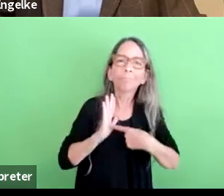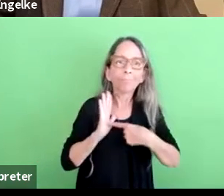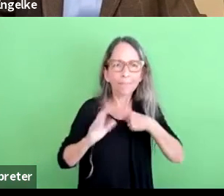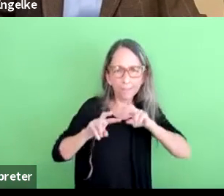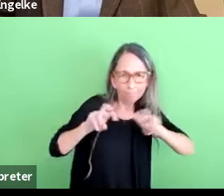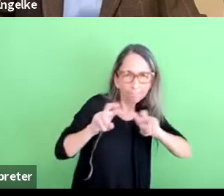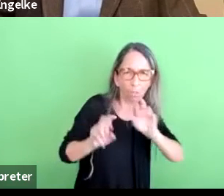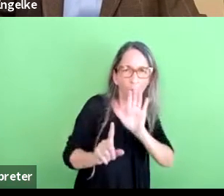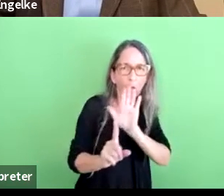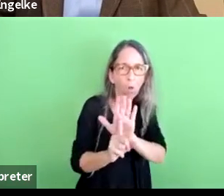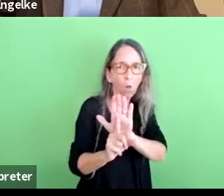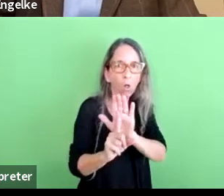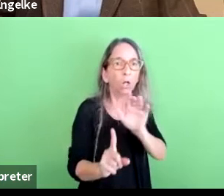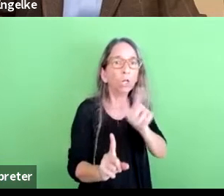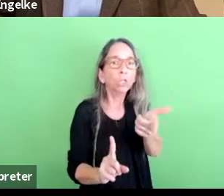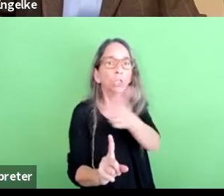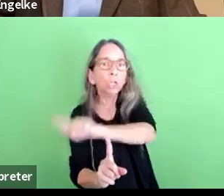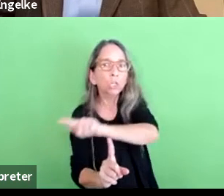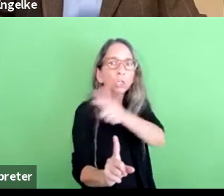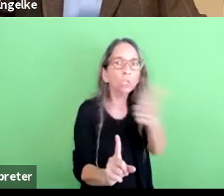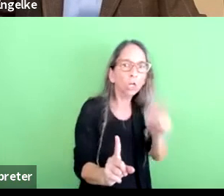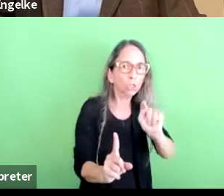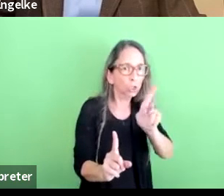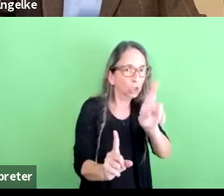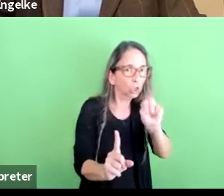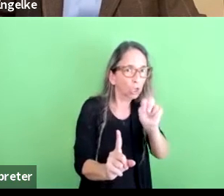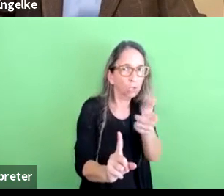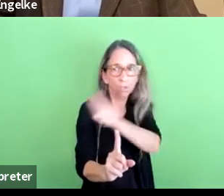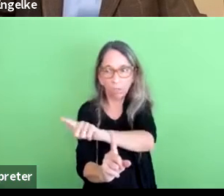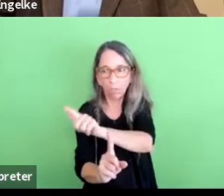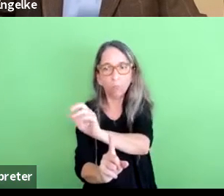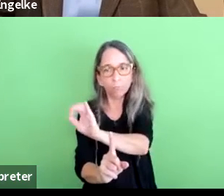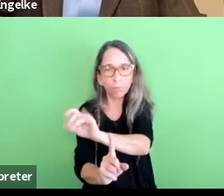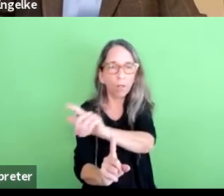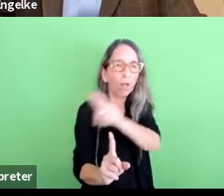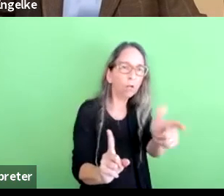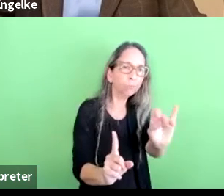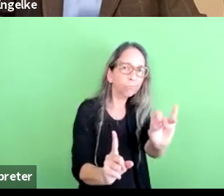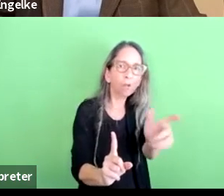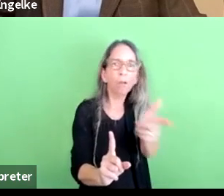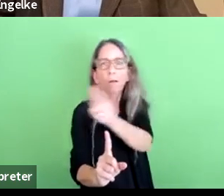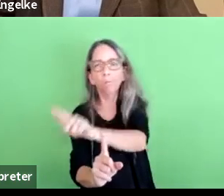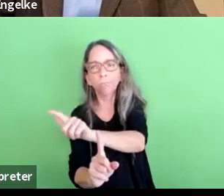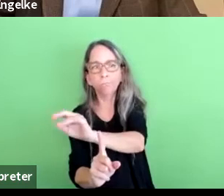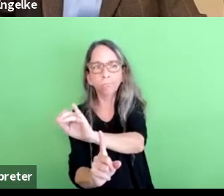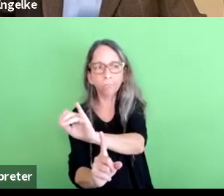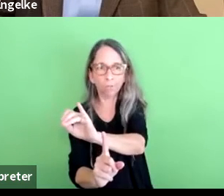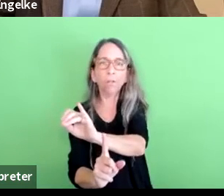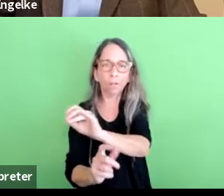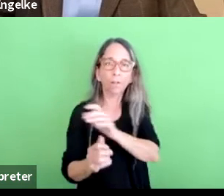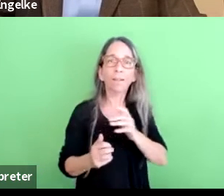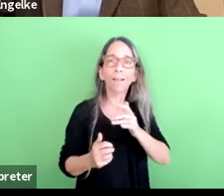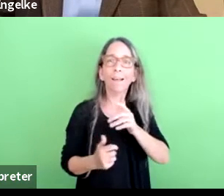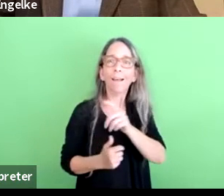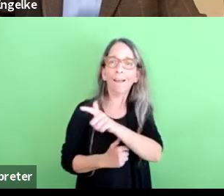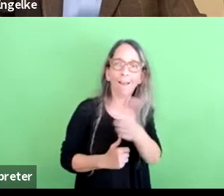how long of a time there is between the end of one turn and the beginning of another. And it turns out